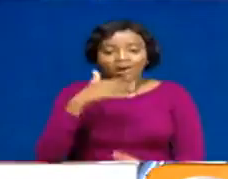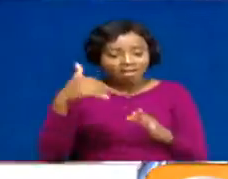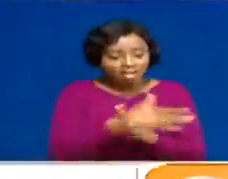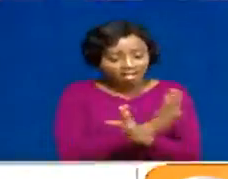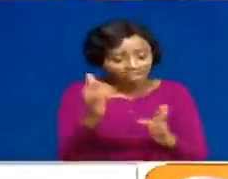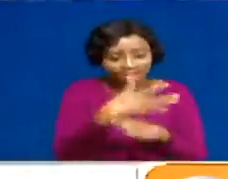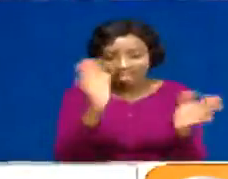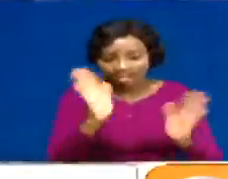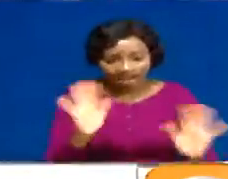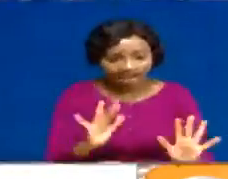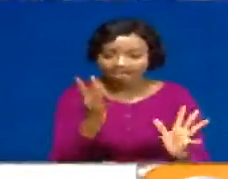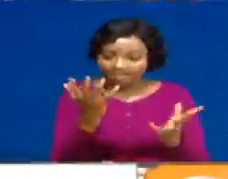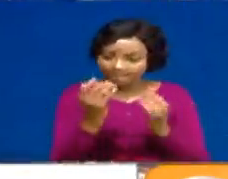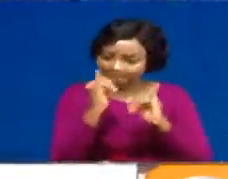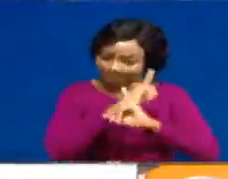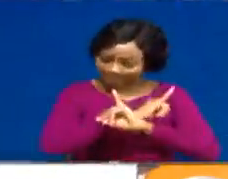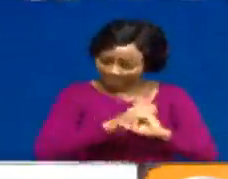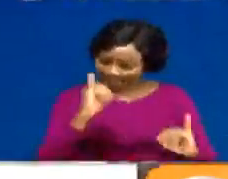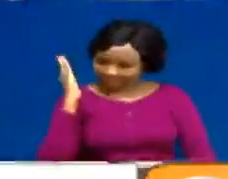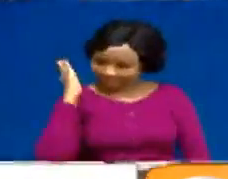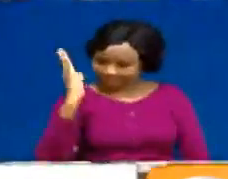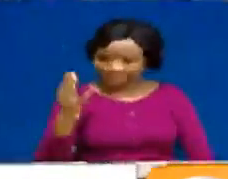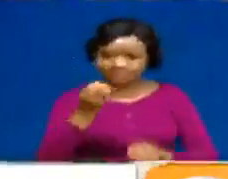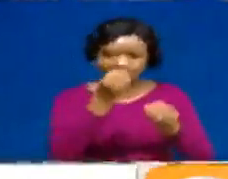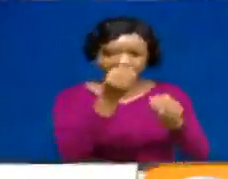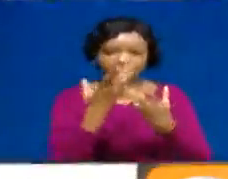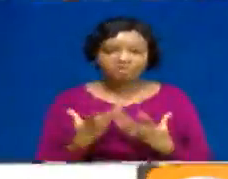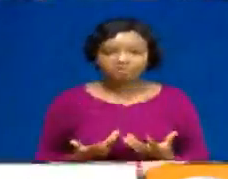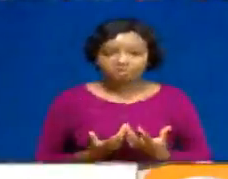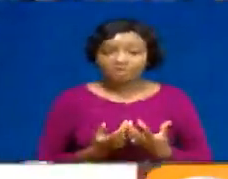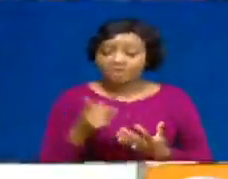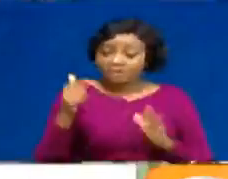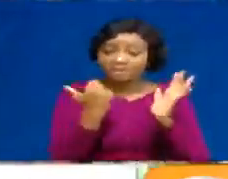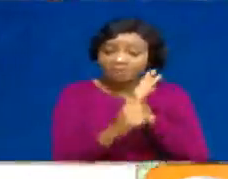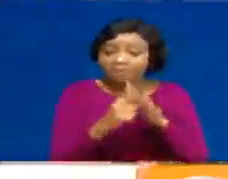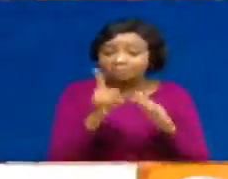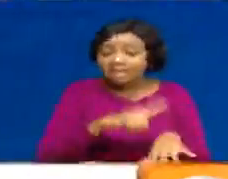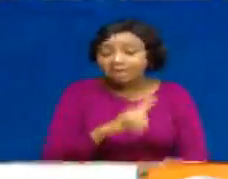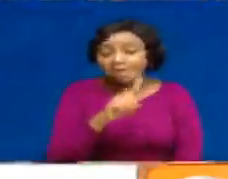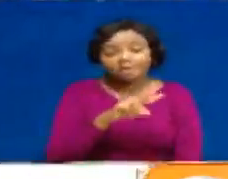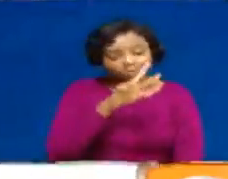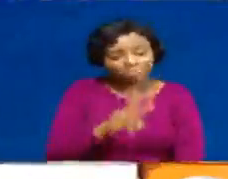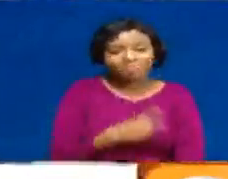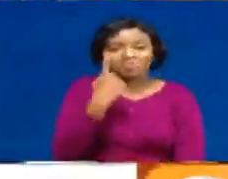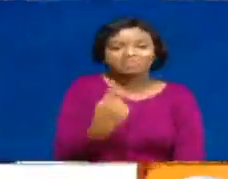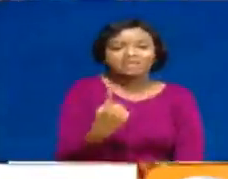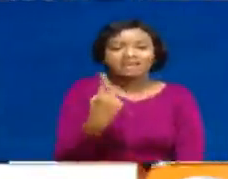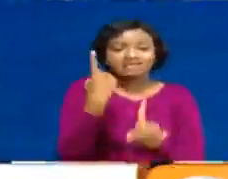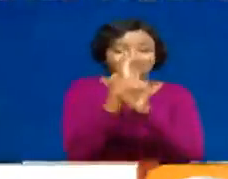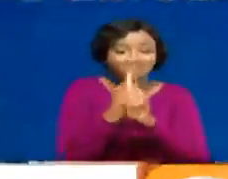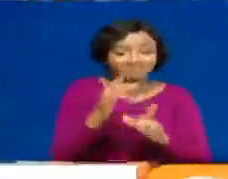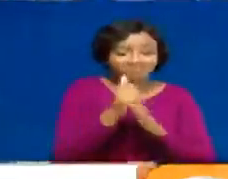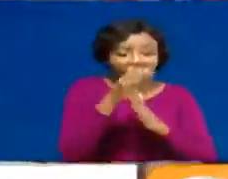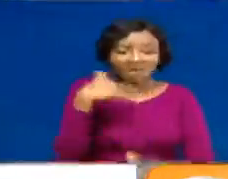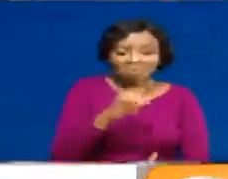na tunataka mwelekeo mwema. The land tussle began in the year 2001. Various leaders have toured the area